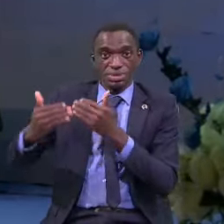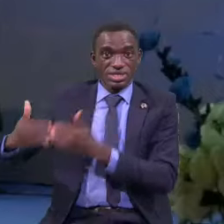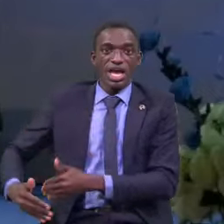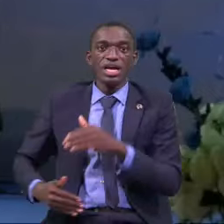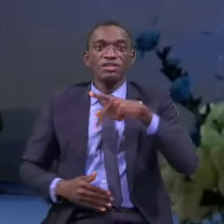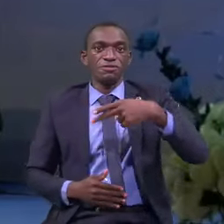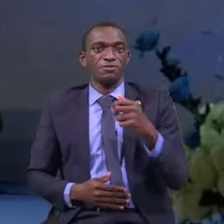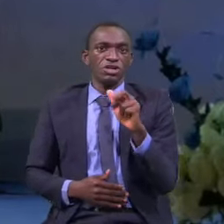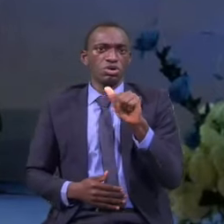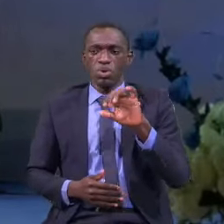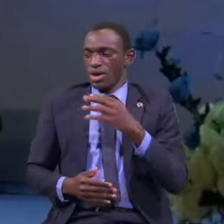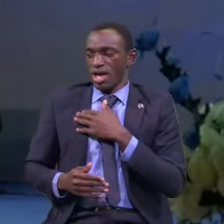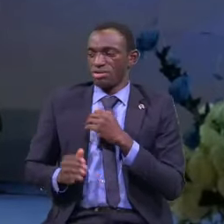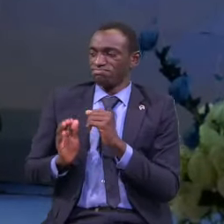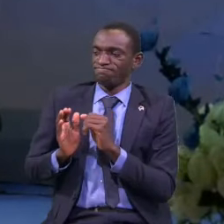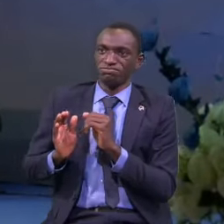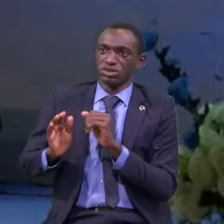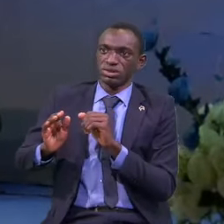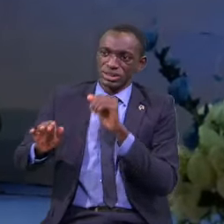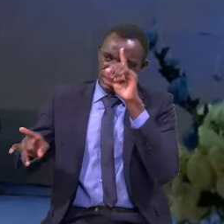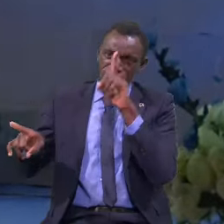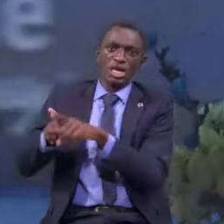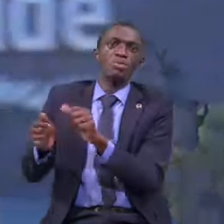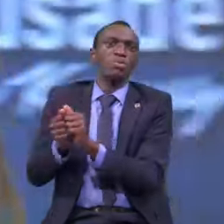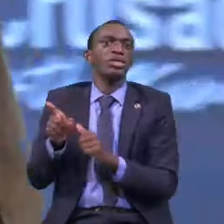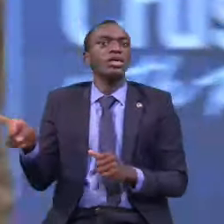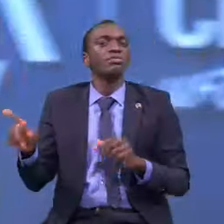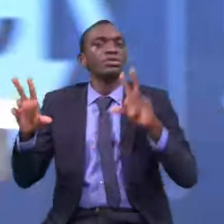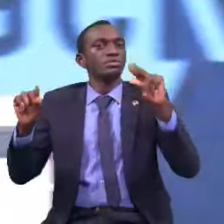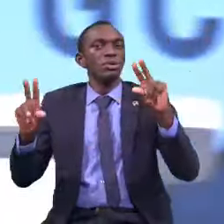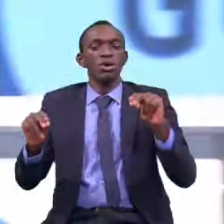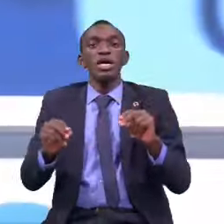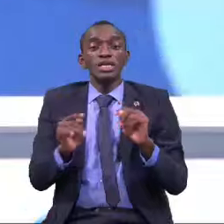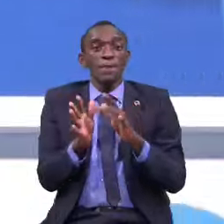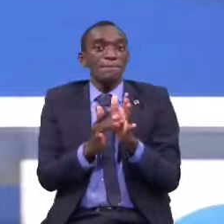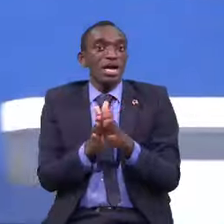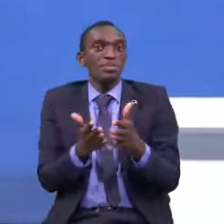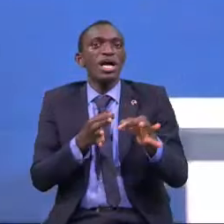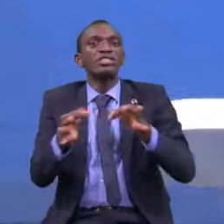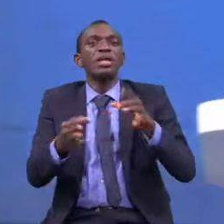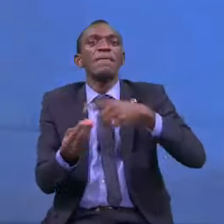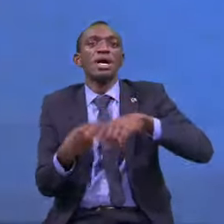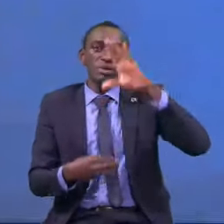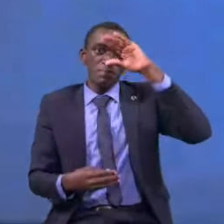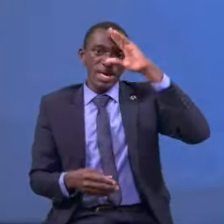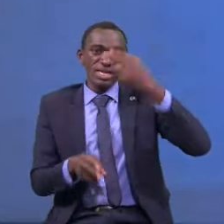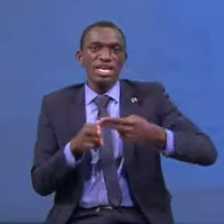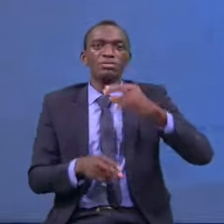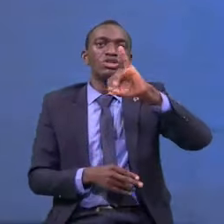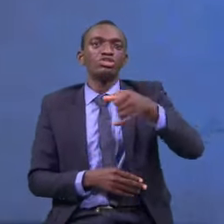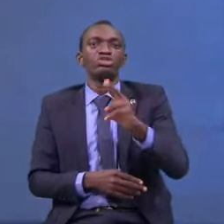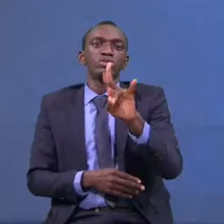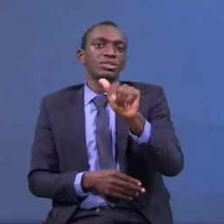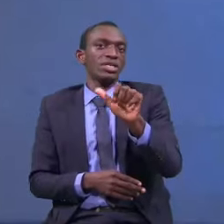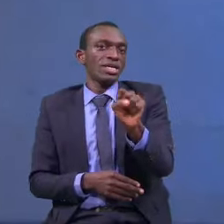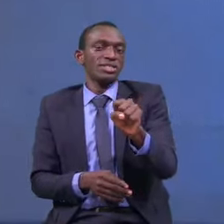The Bible speaks about Judas Iscariot. A story is told in the Bible. I don't go